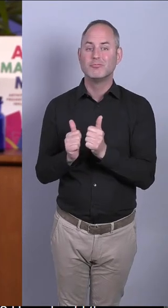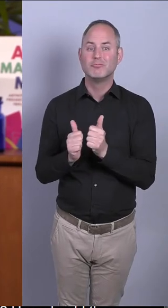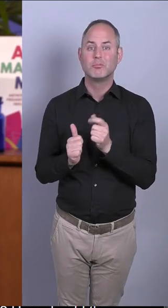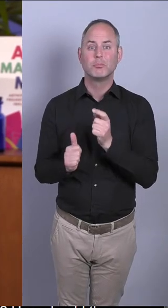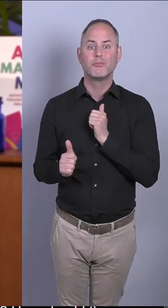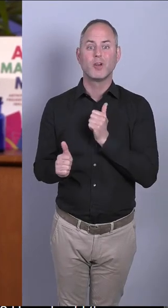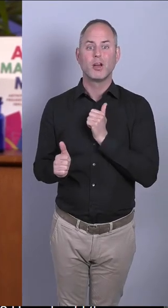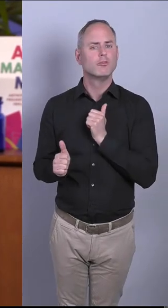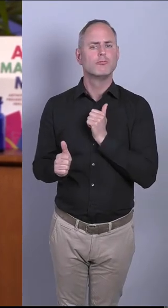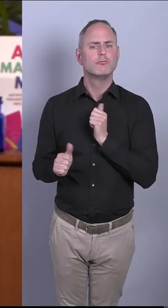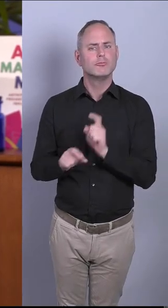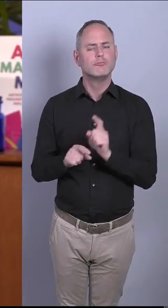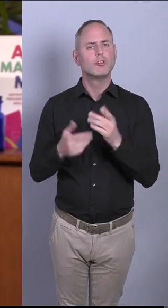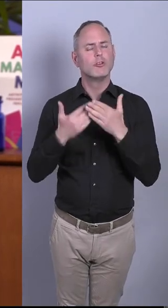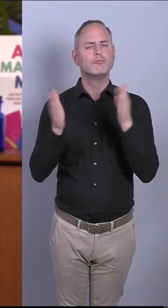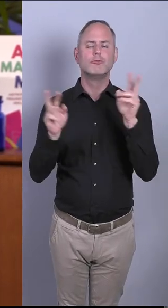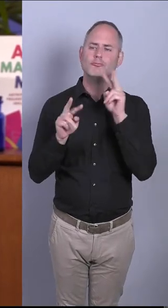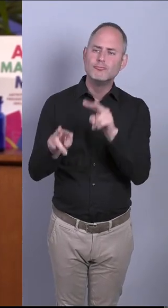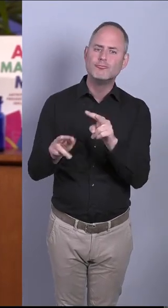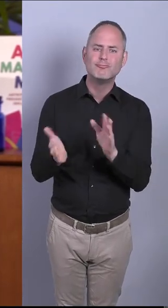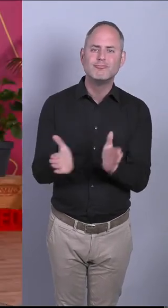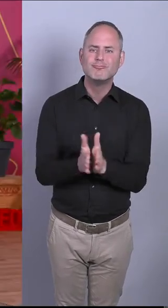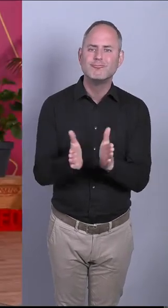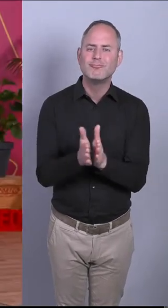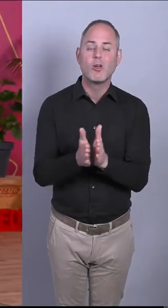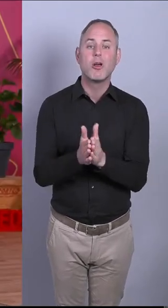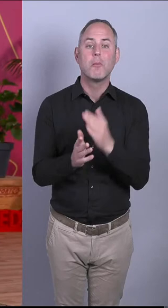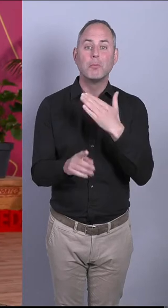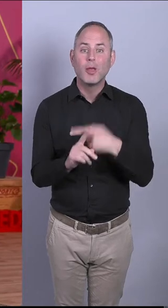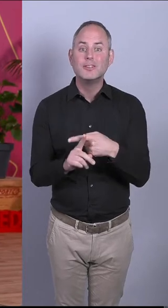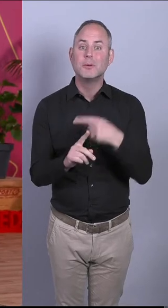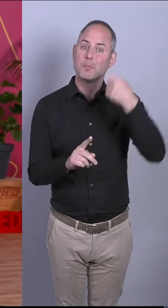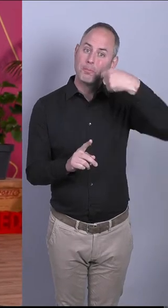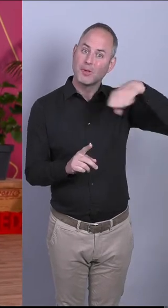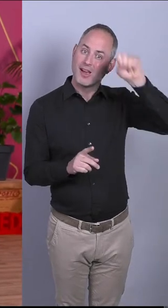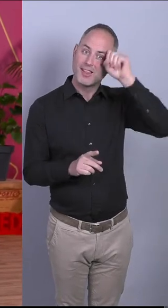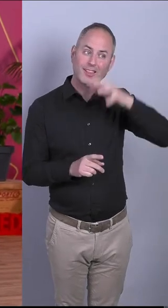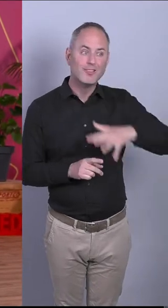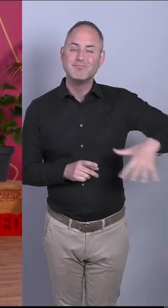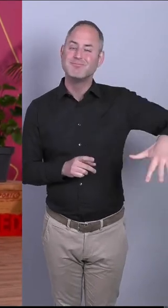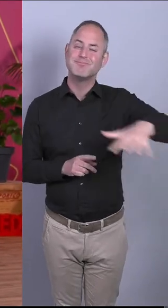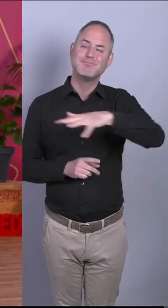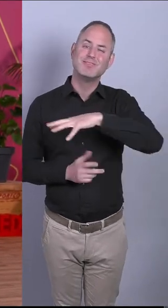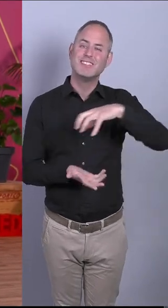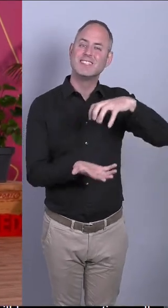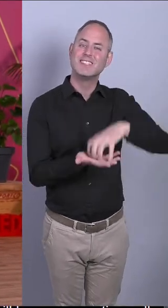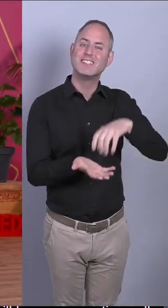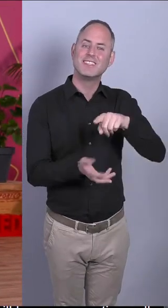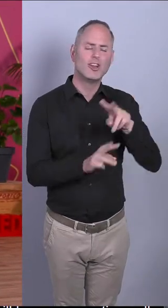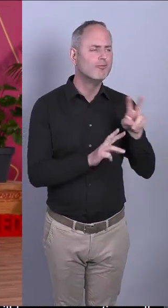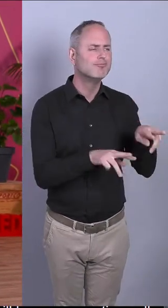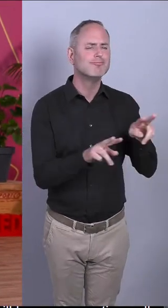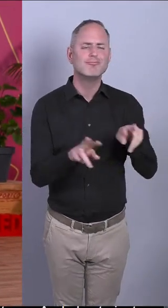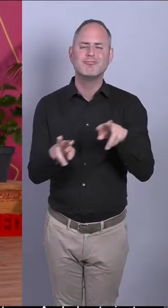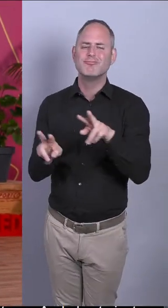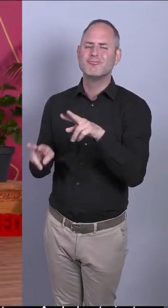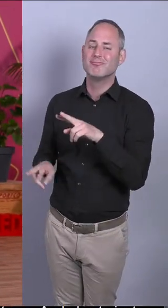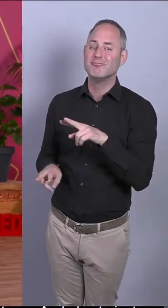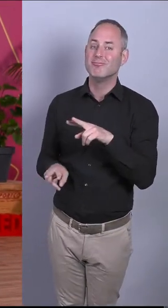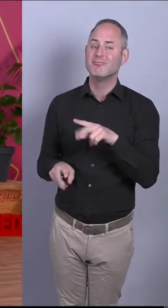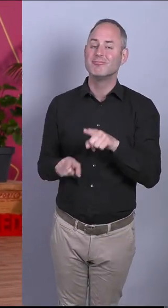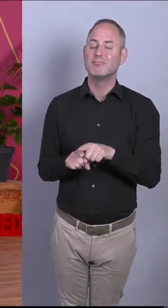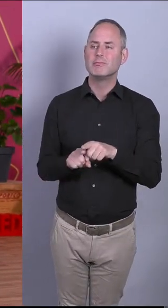enjoy the competitions or to find out more about Berlin. And you? Well, just be open-minded for everything